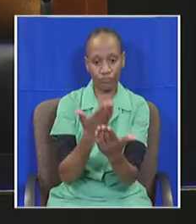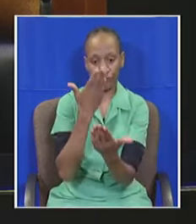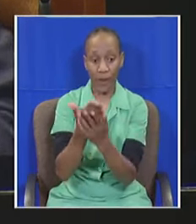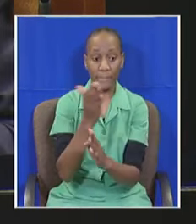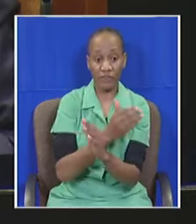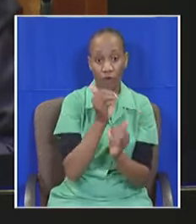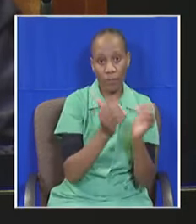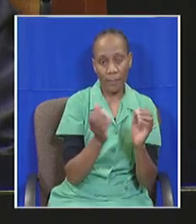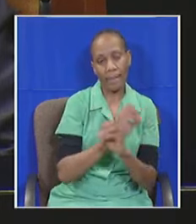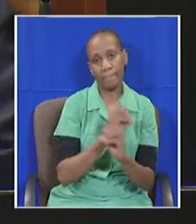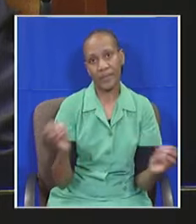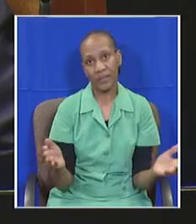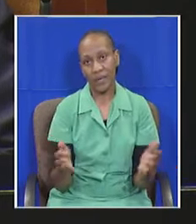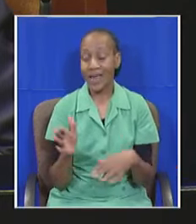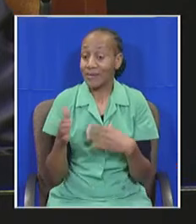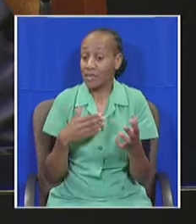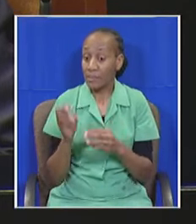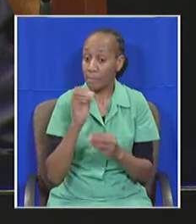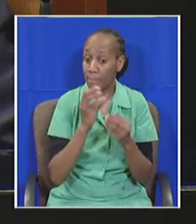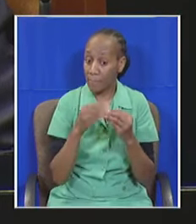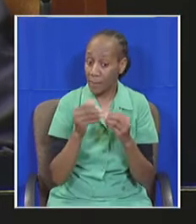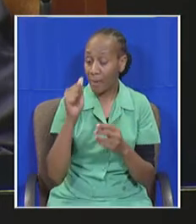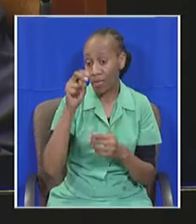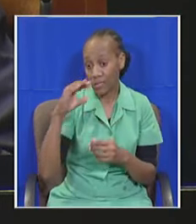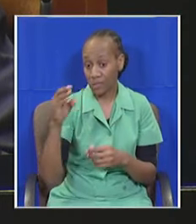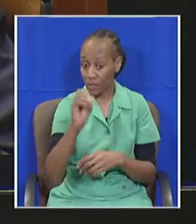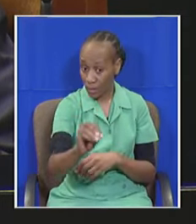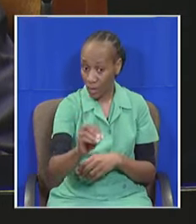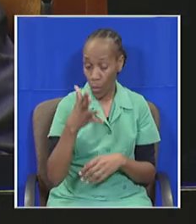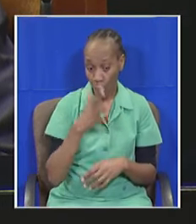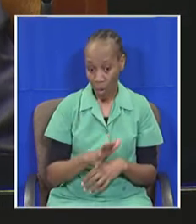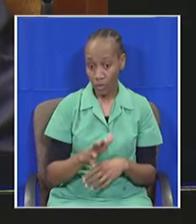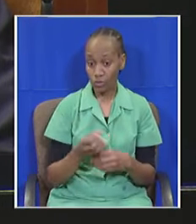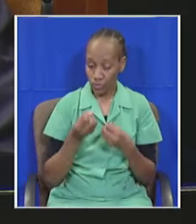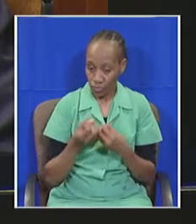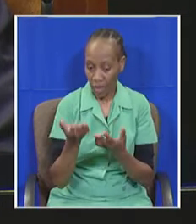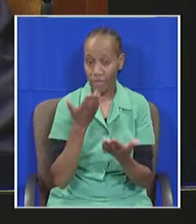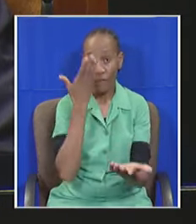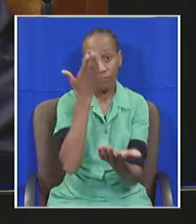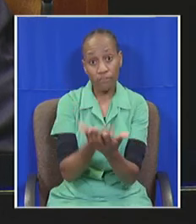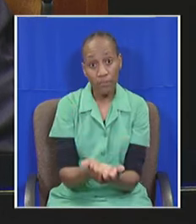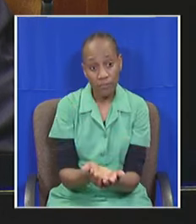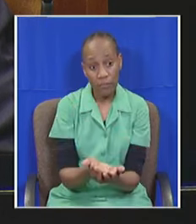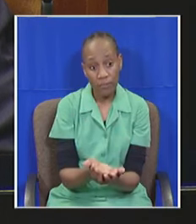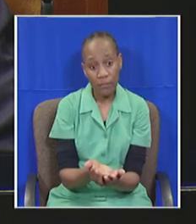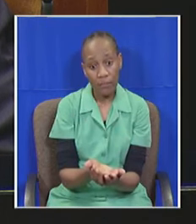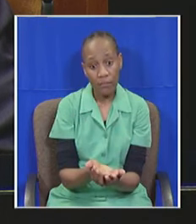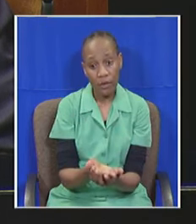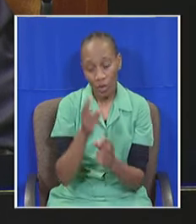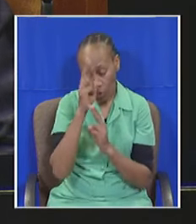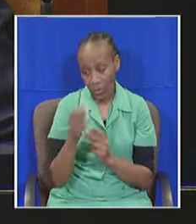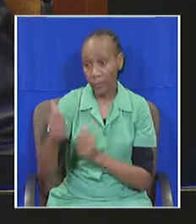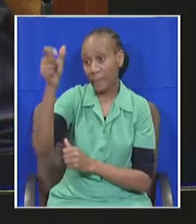notice. Does any member of the ANC wish to give a motion without notice? The Honorable Chief